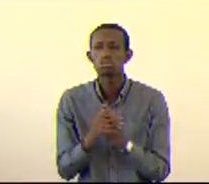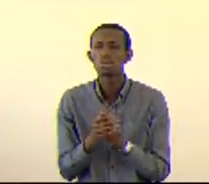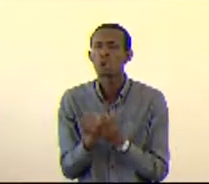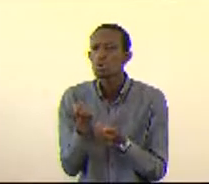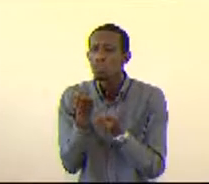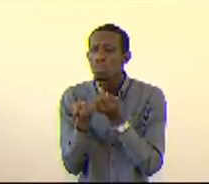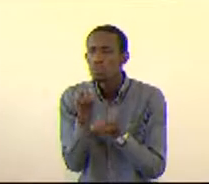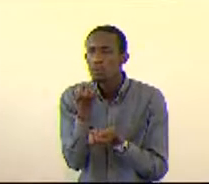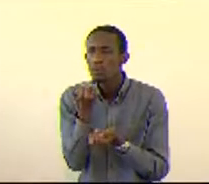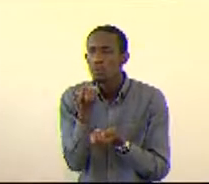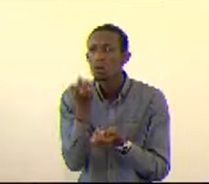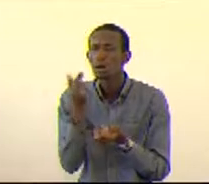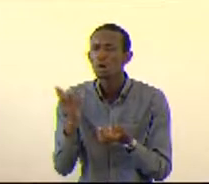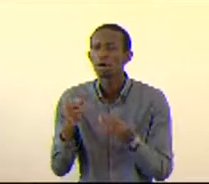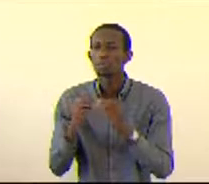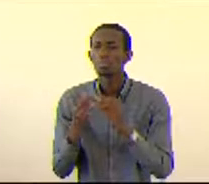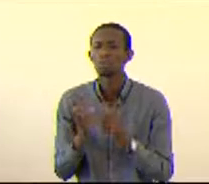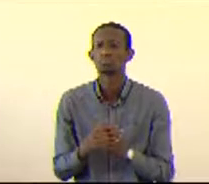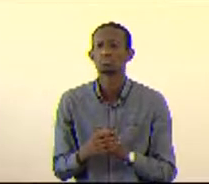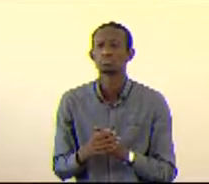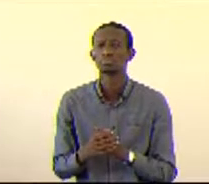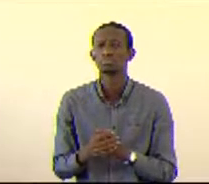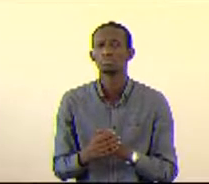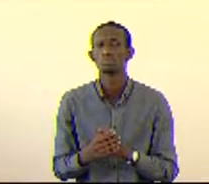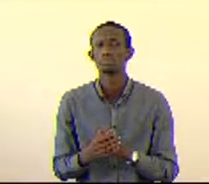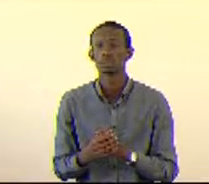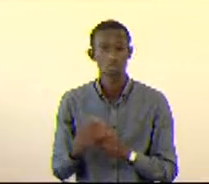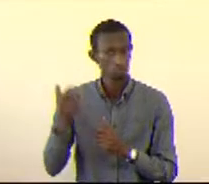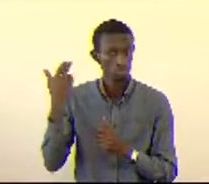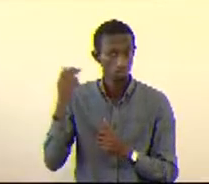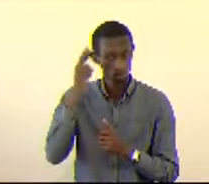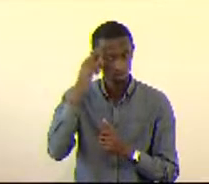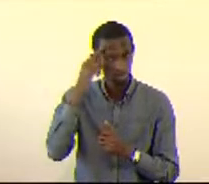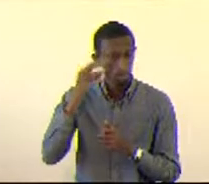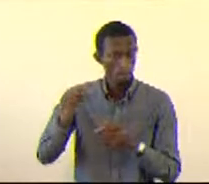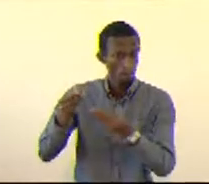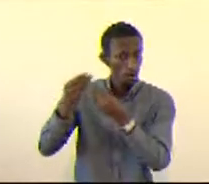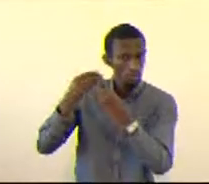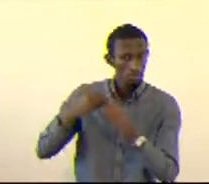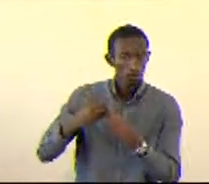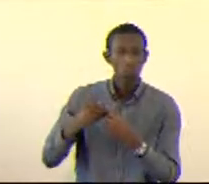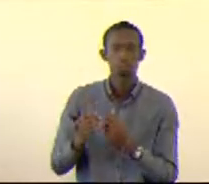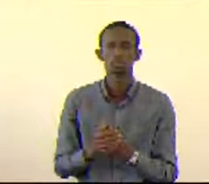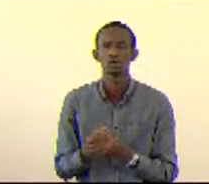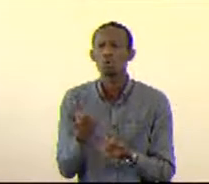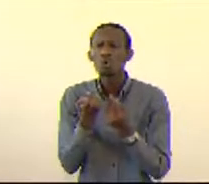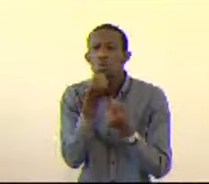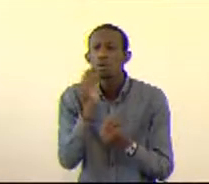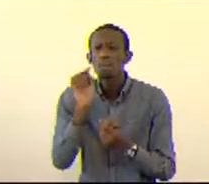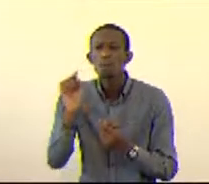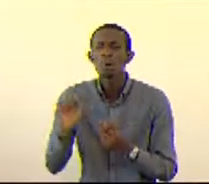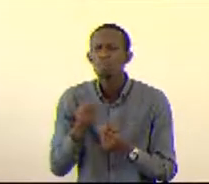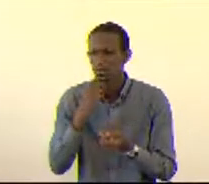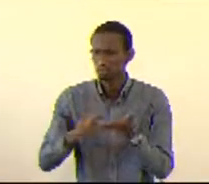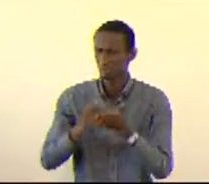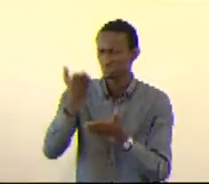That means we want H. Remember, they have given us boiling point as 357, but we don't need to use it